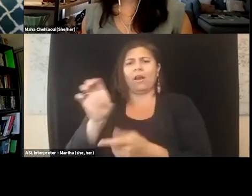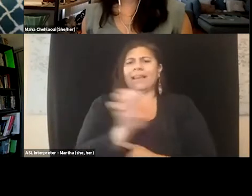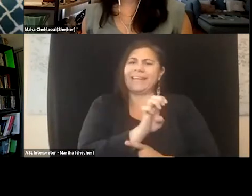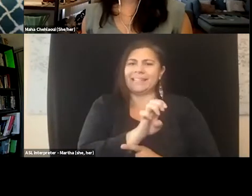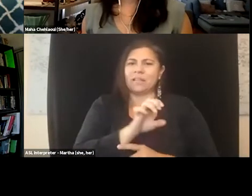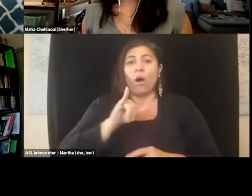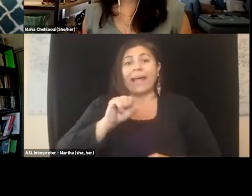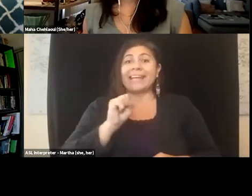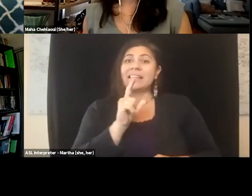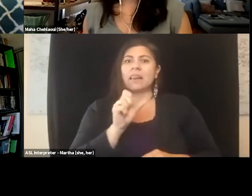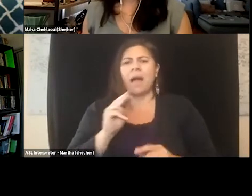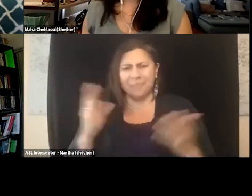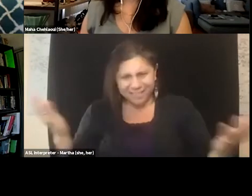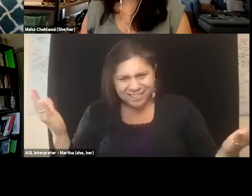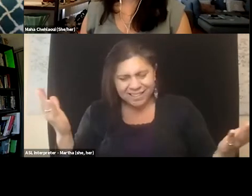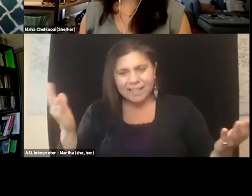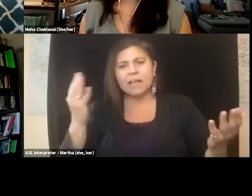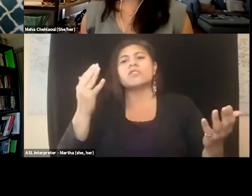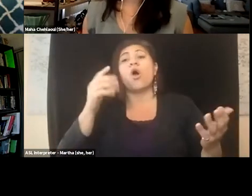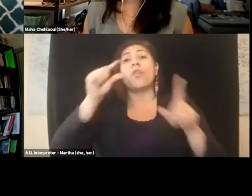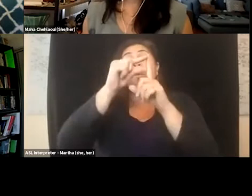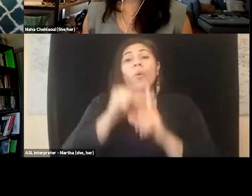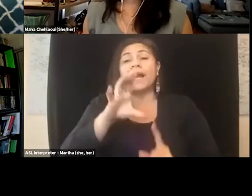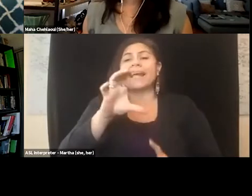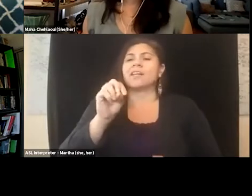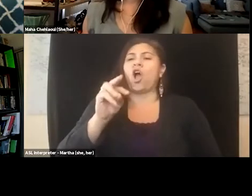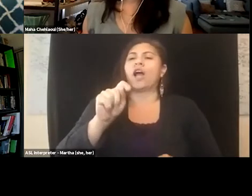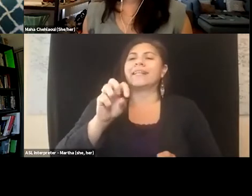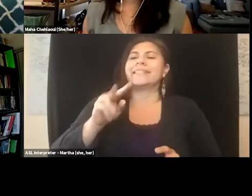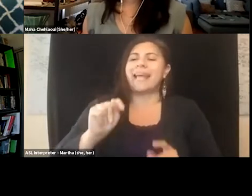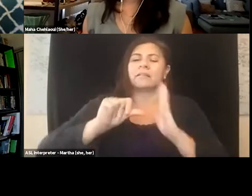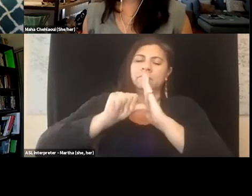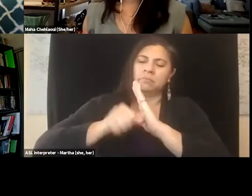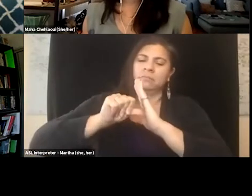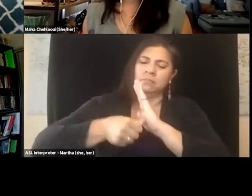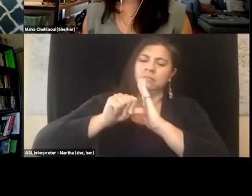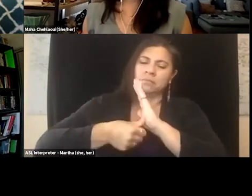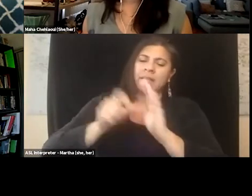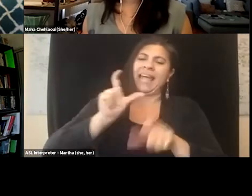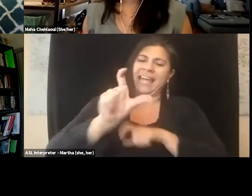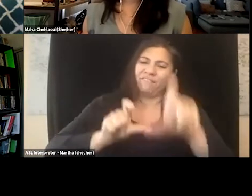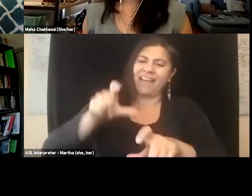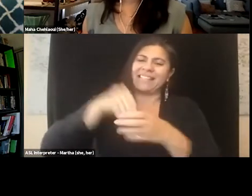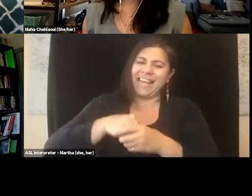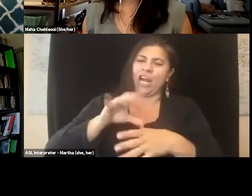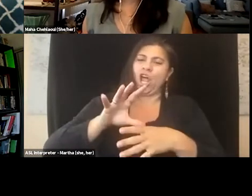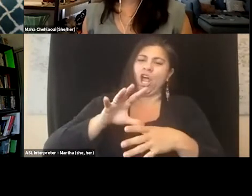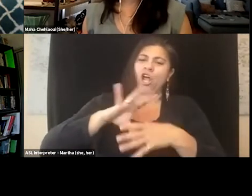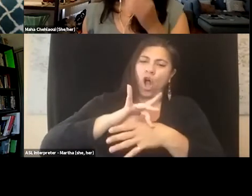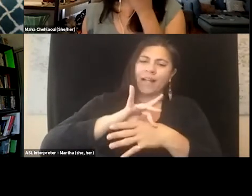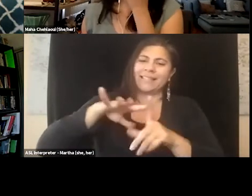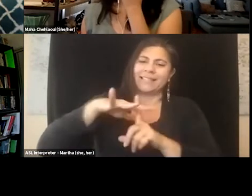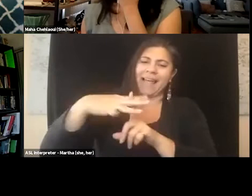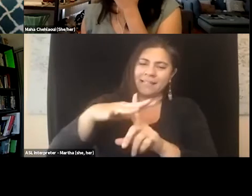So the solution going forward is content, content, content. We need to invest in content. And that's beautiful.